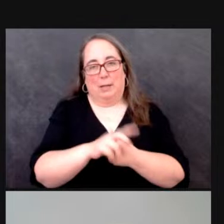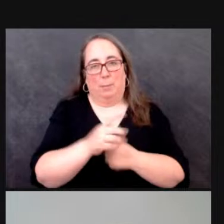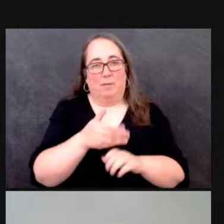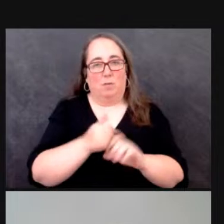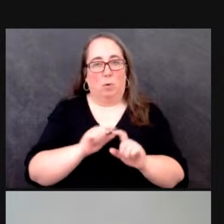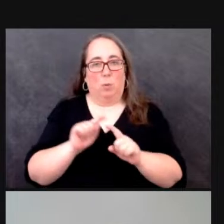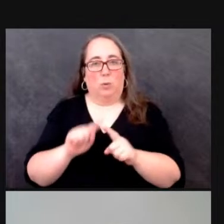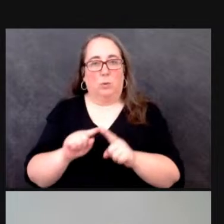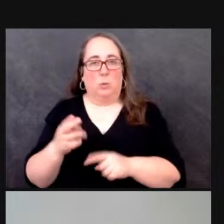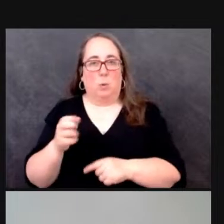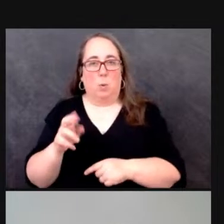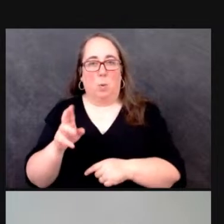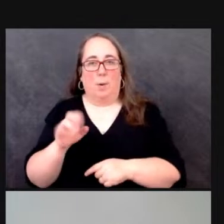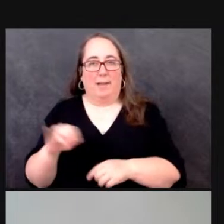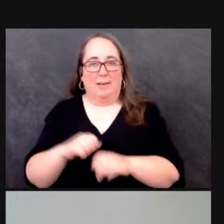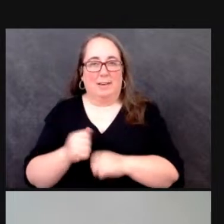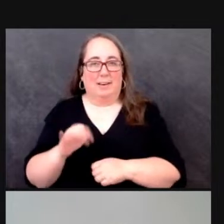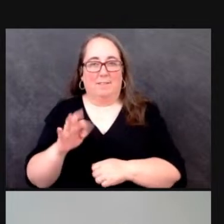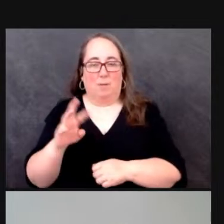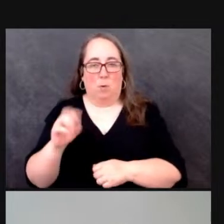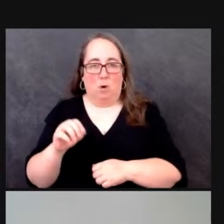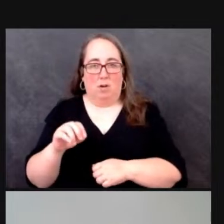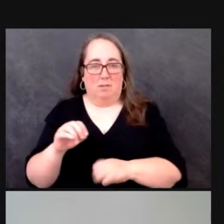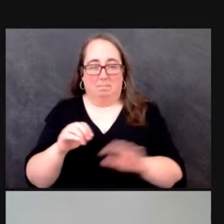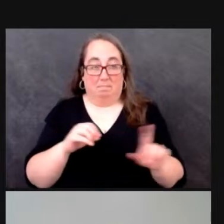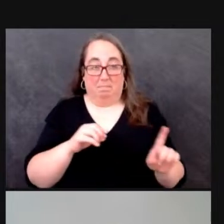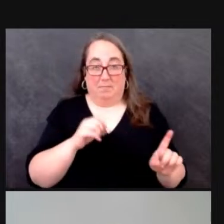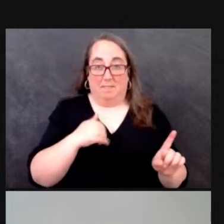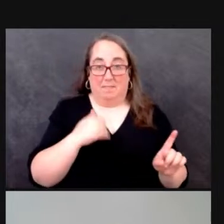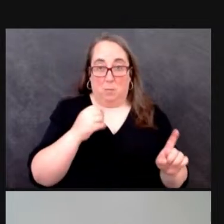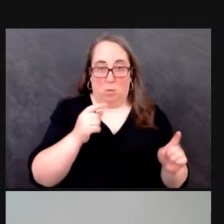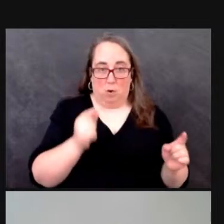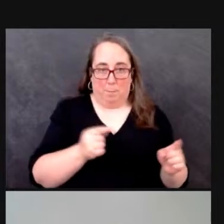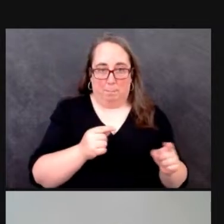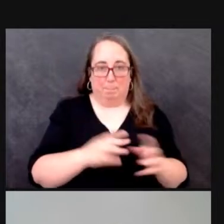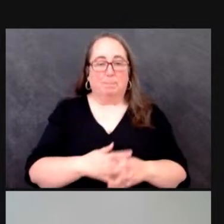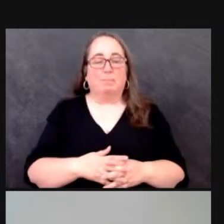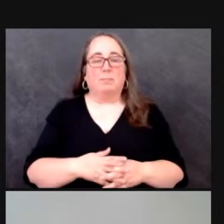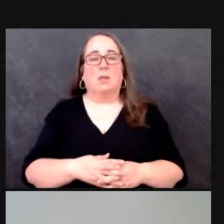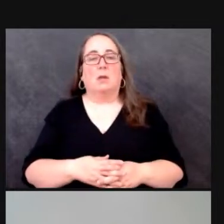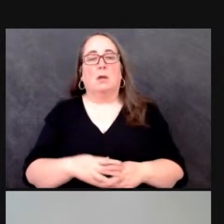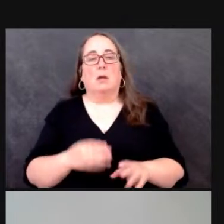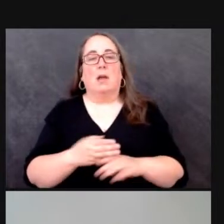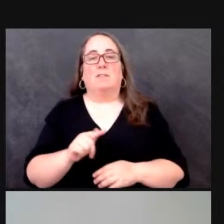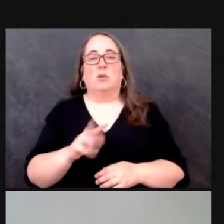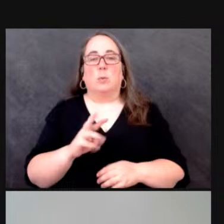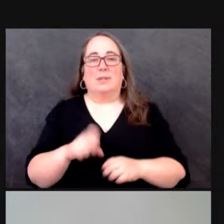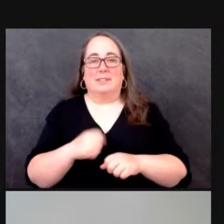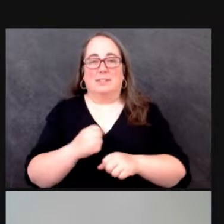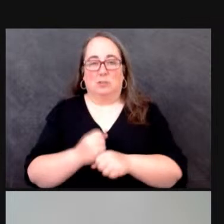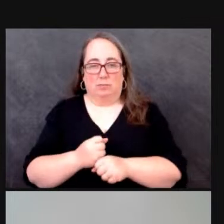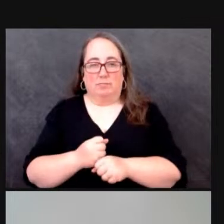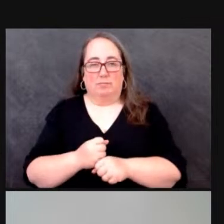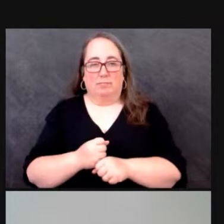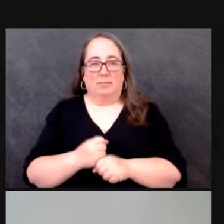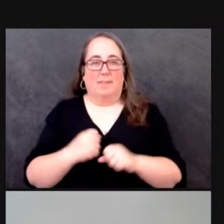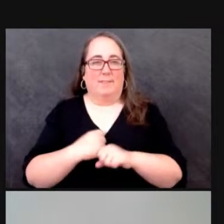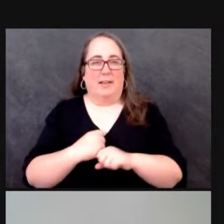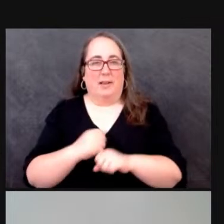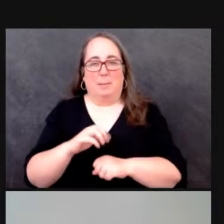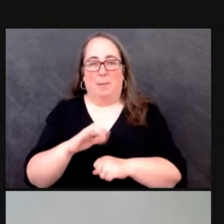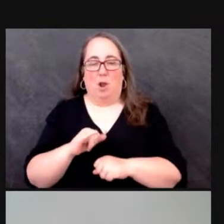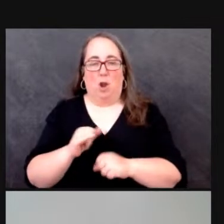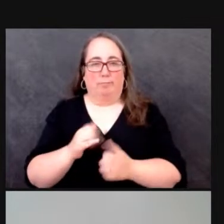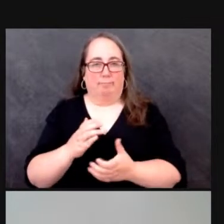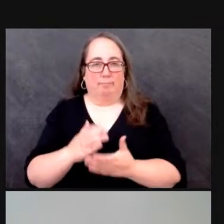in 1940, and therefore remained unharmed. After 26 years of service, the Fighting Mary was decommissioned